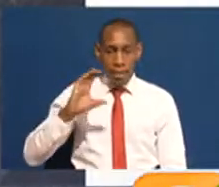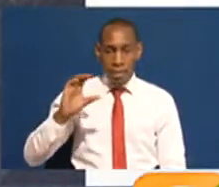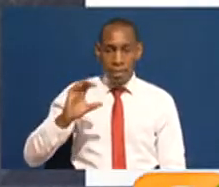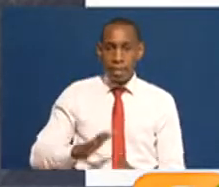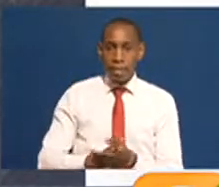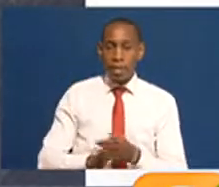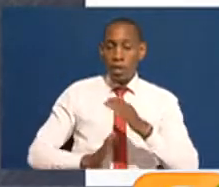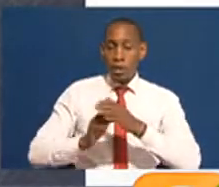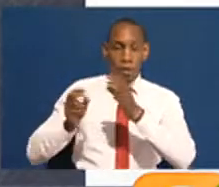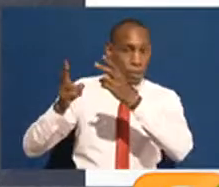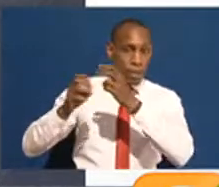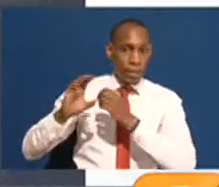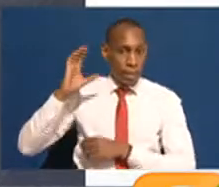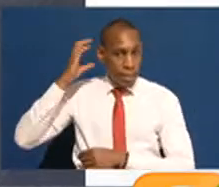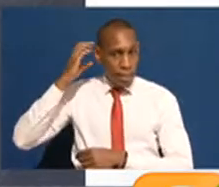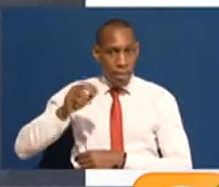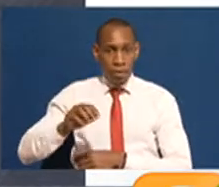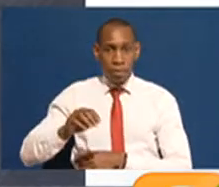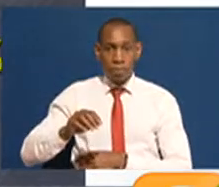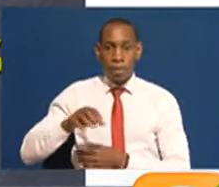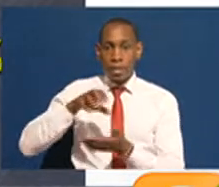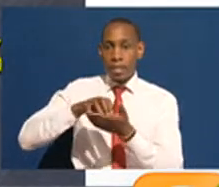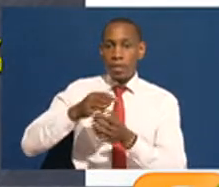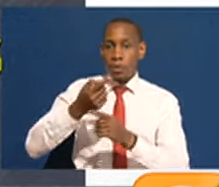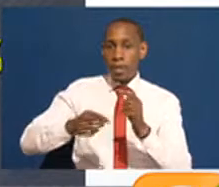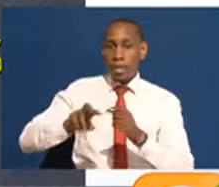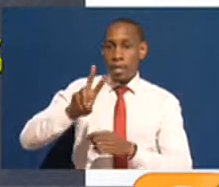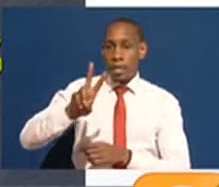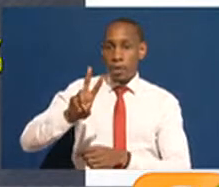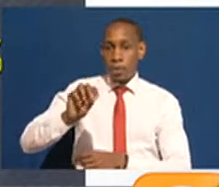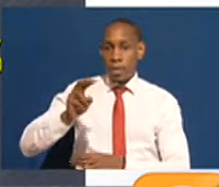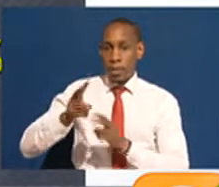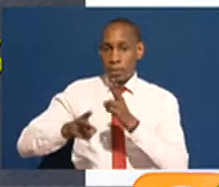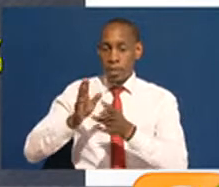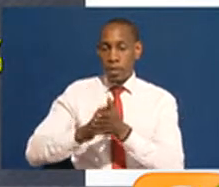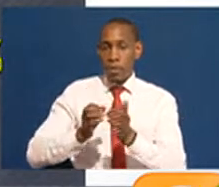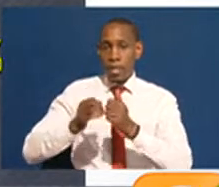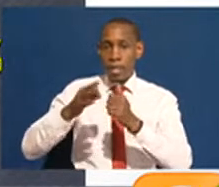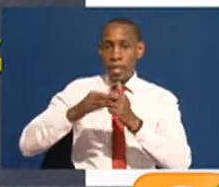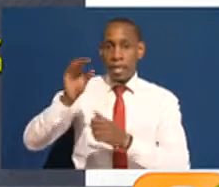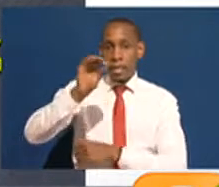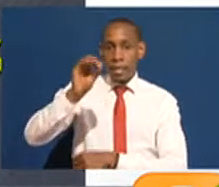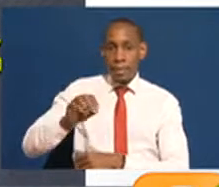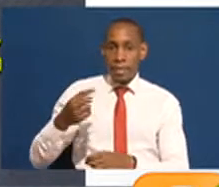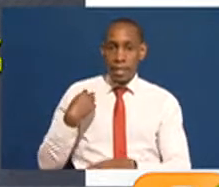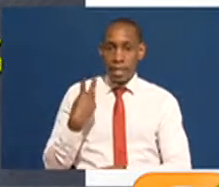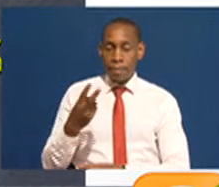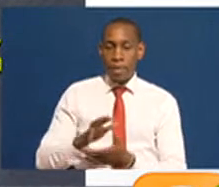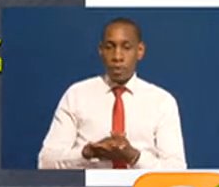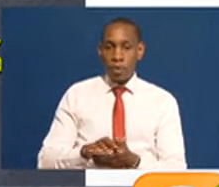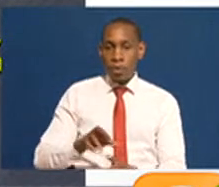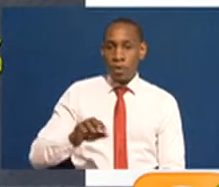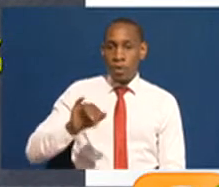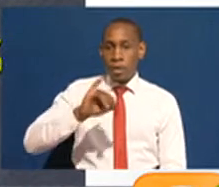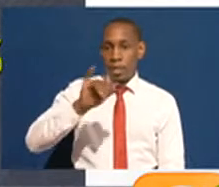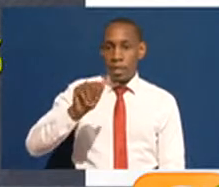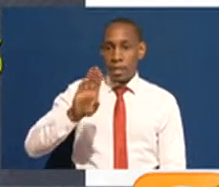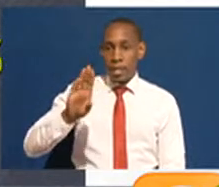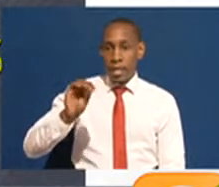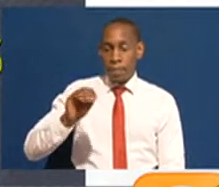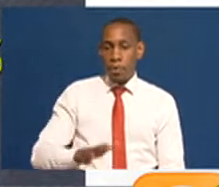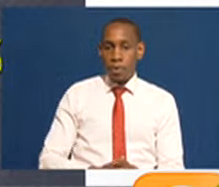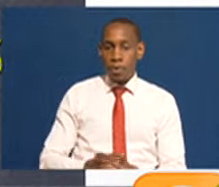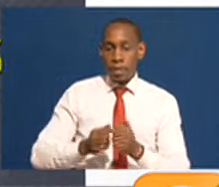most listened to radio station in the year 2022 at 18%, followed by Radio Jambo at